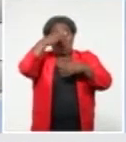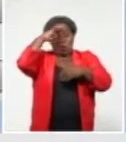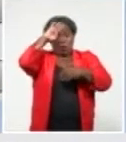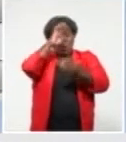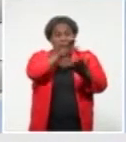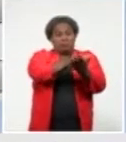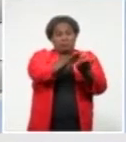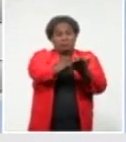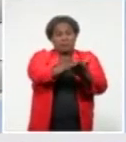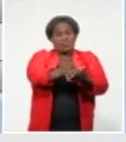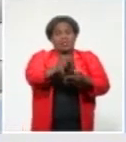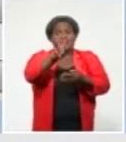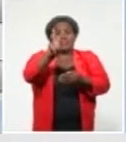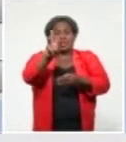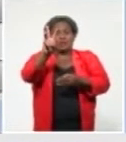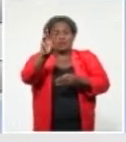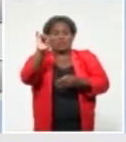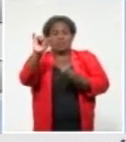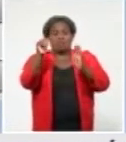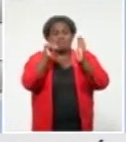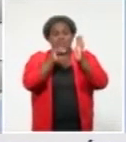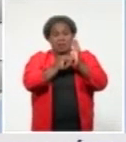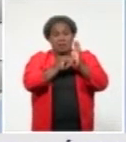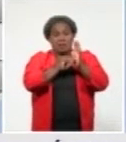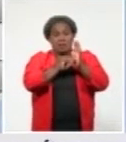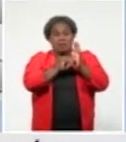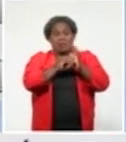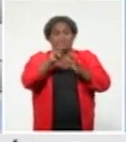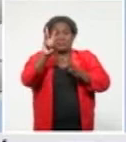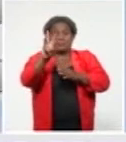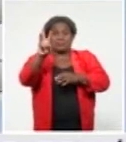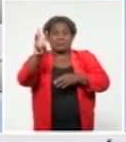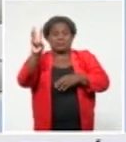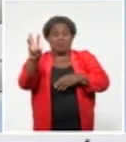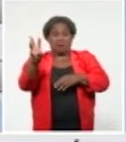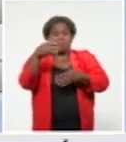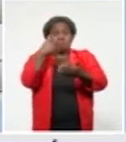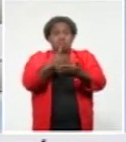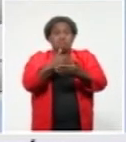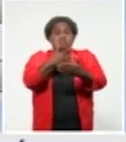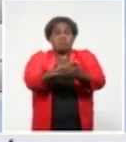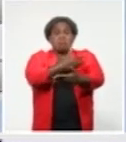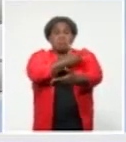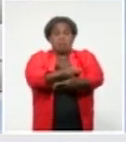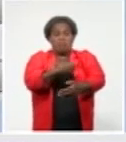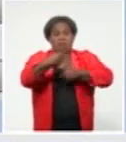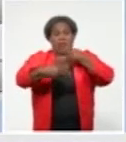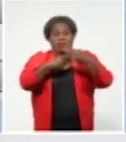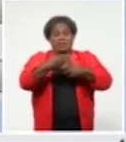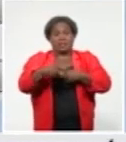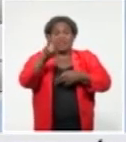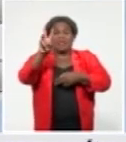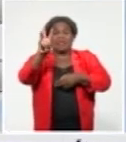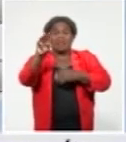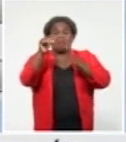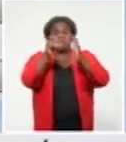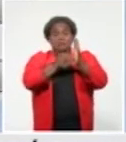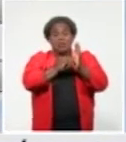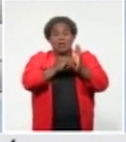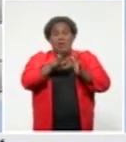336,333 processed samples, and 3,408 people have been diagnosed with COVID-19, which